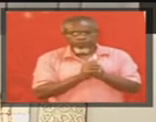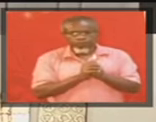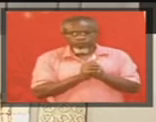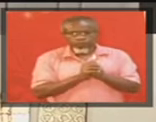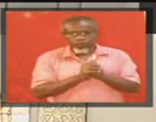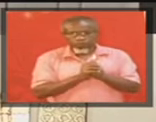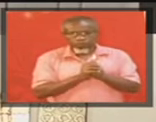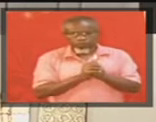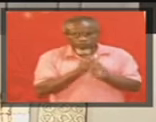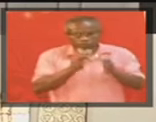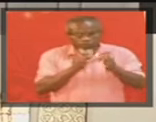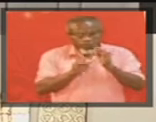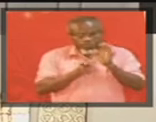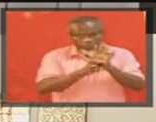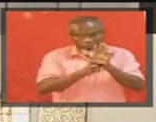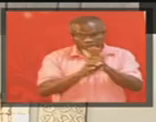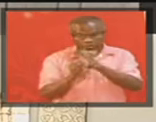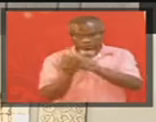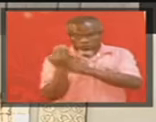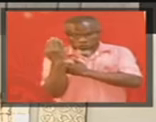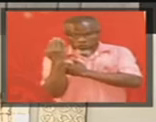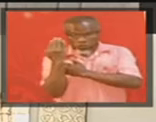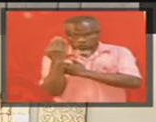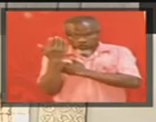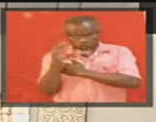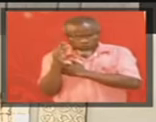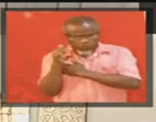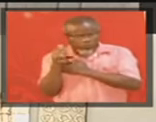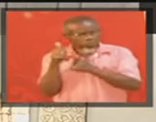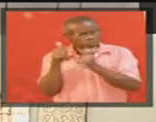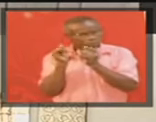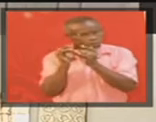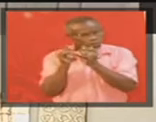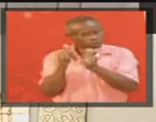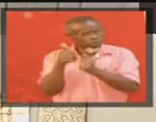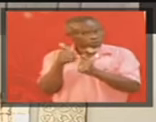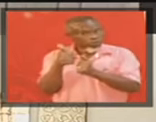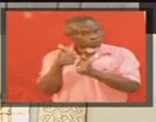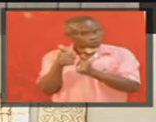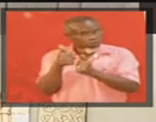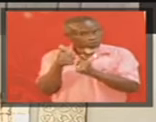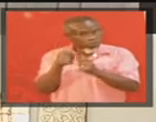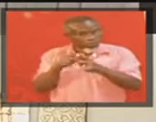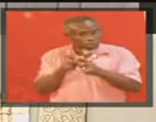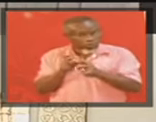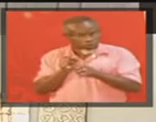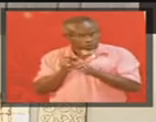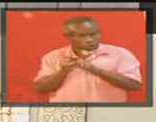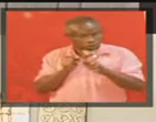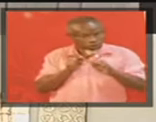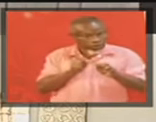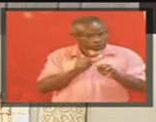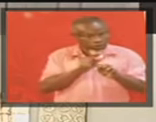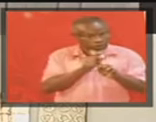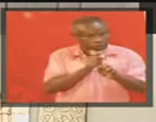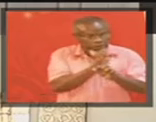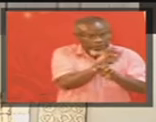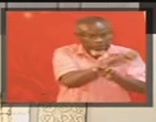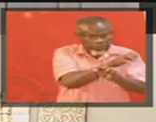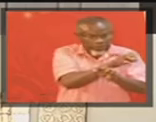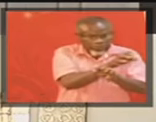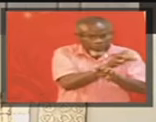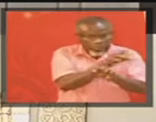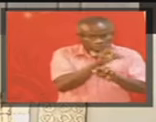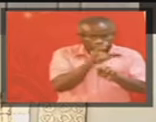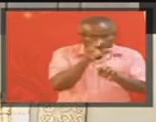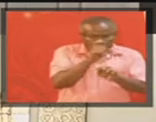ill, they can call the numbers that have been calling them, the doctors and the nurses who have been calling them consistently. And if for some reason you can't get them, you